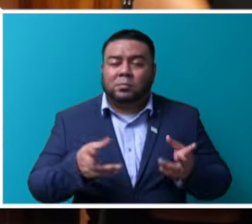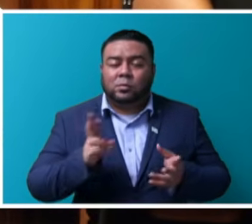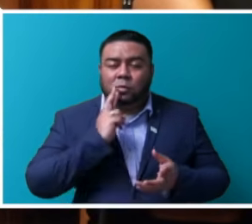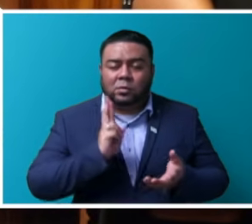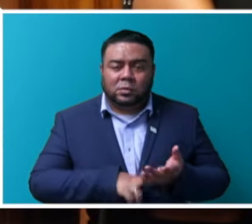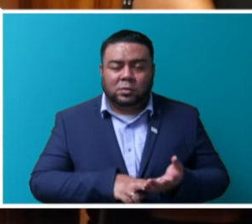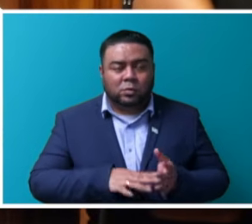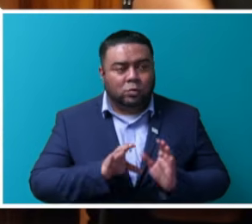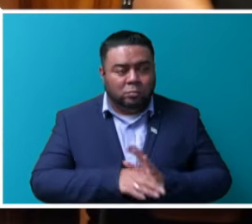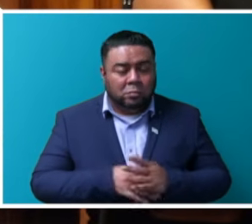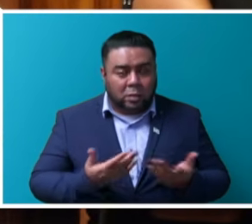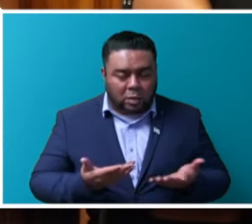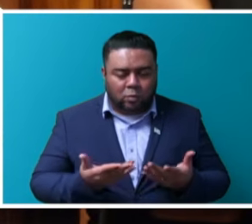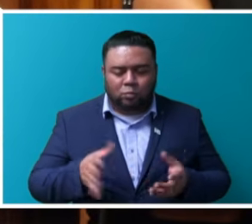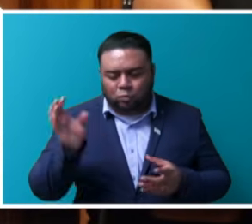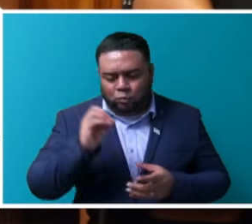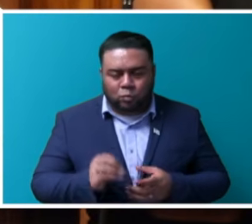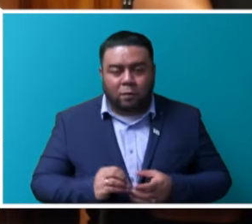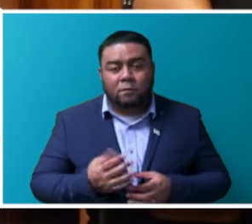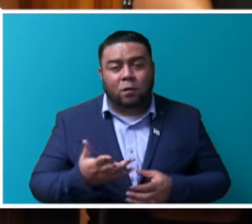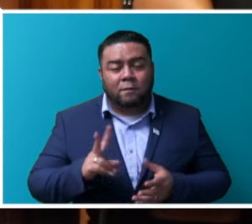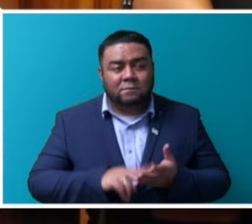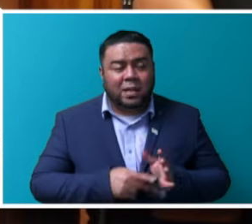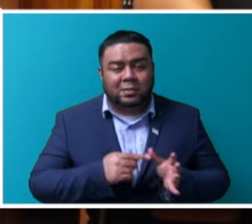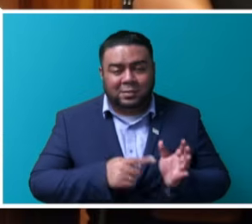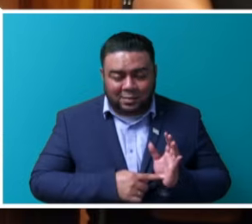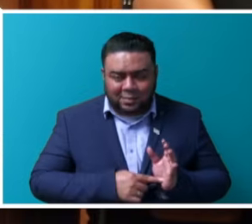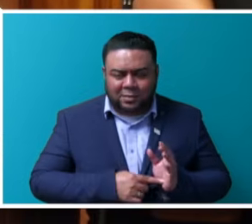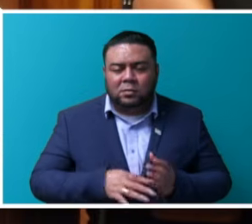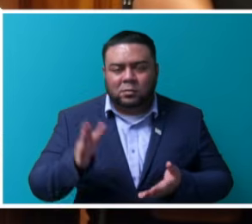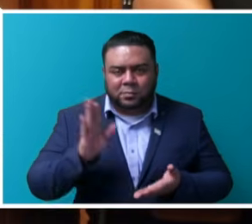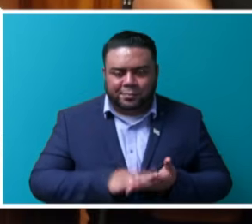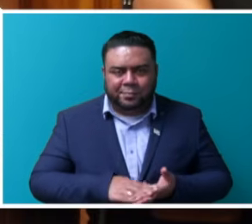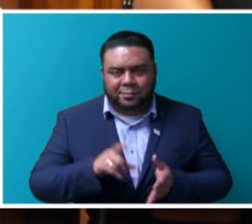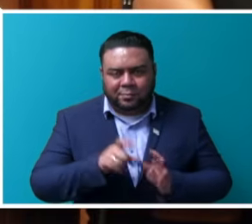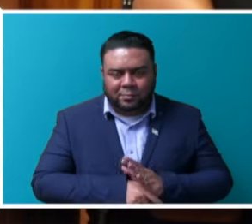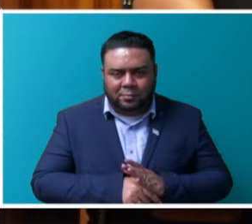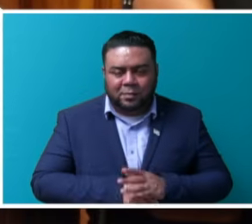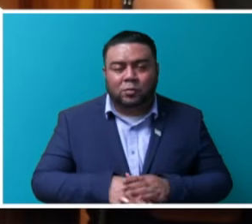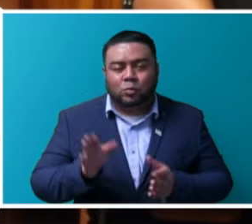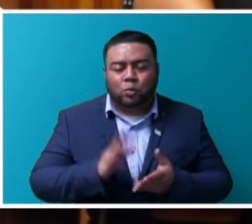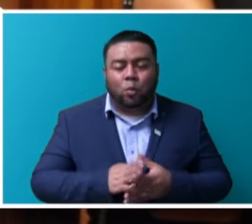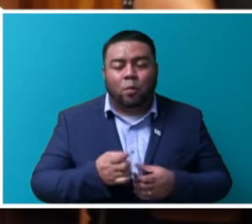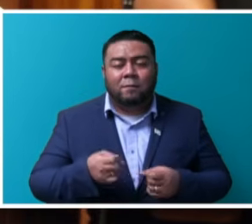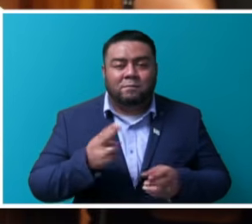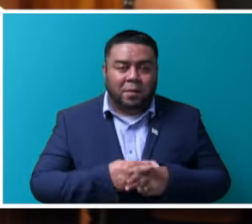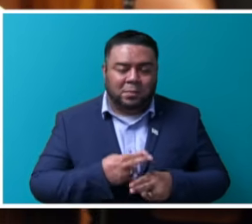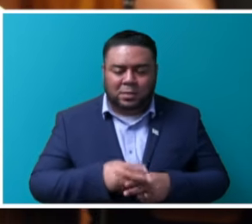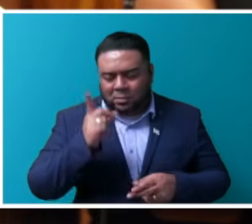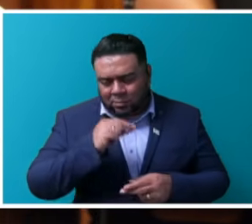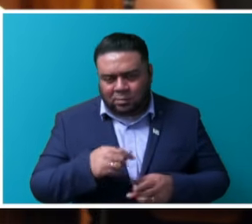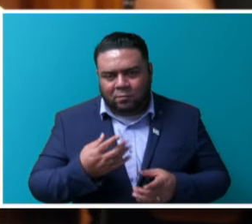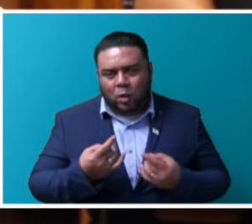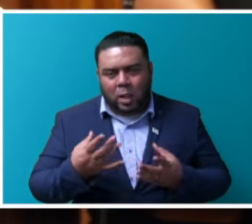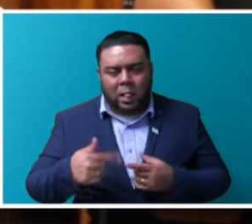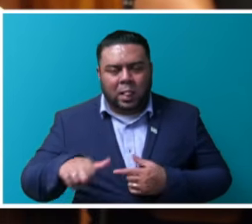cooperatives will now be zero-rated for VAT, reducing the cost burden on smallholder farmers and enabling faster land preparation